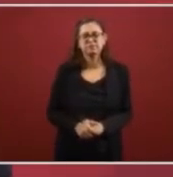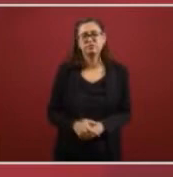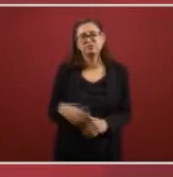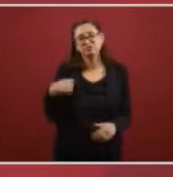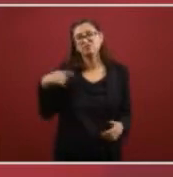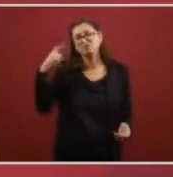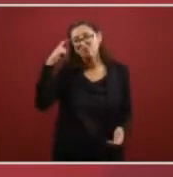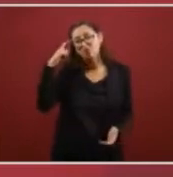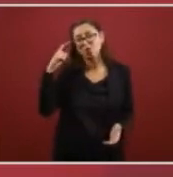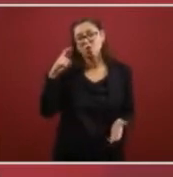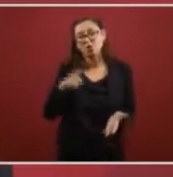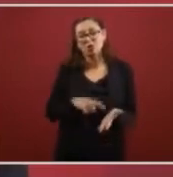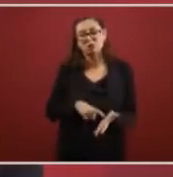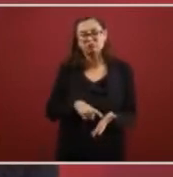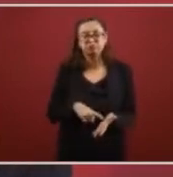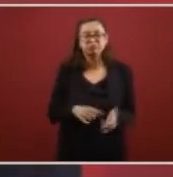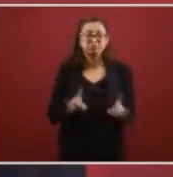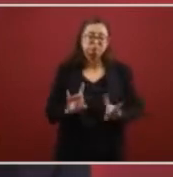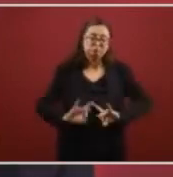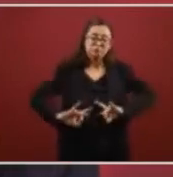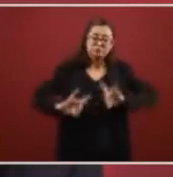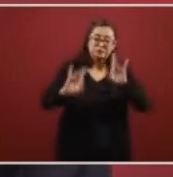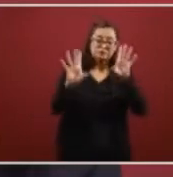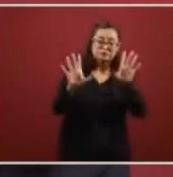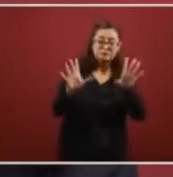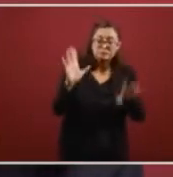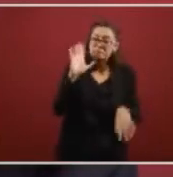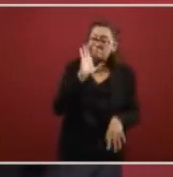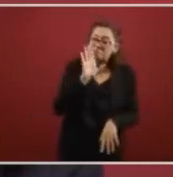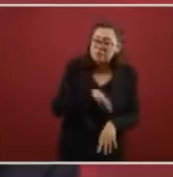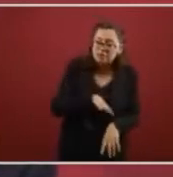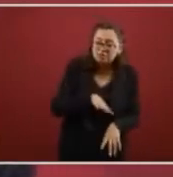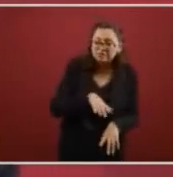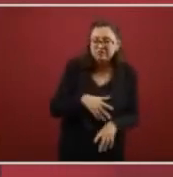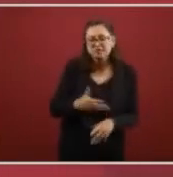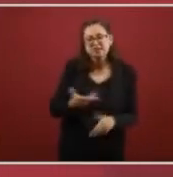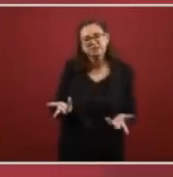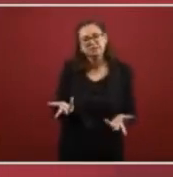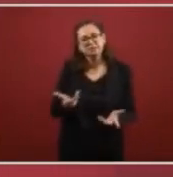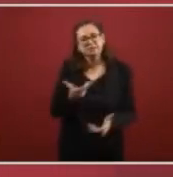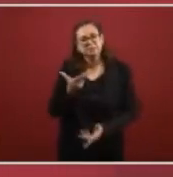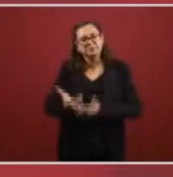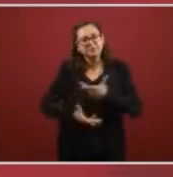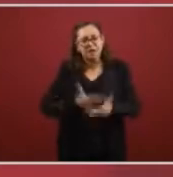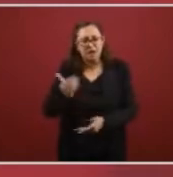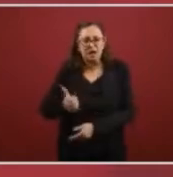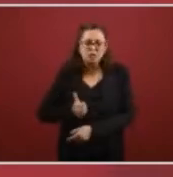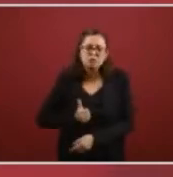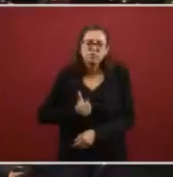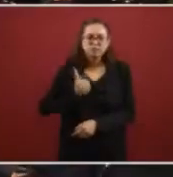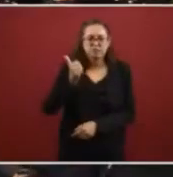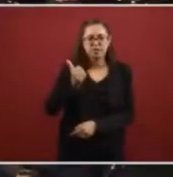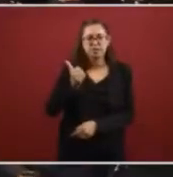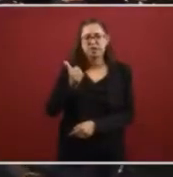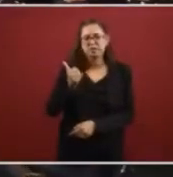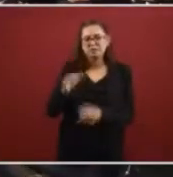that the saying says, there is no bad that doesn't come for something good to come out of